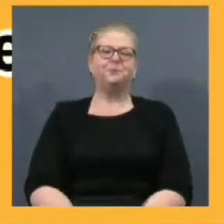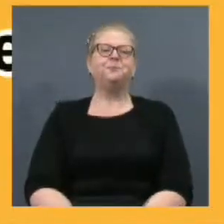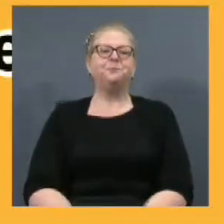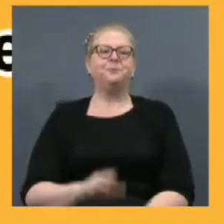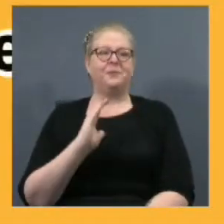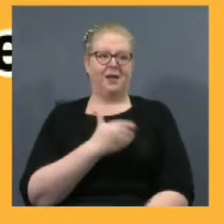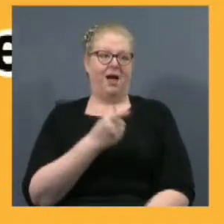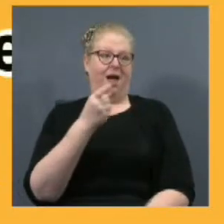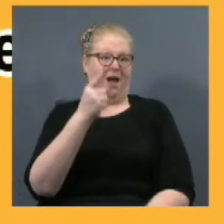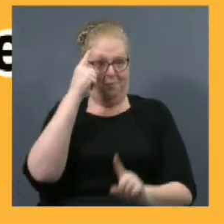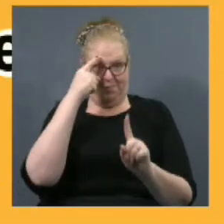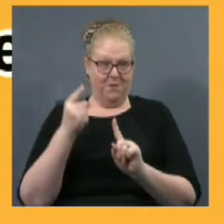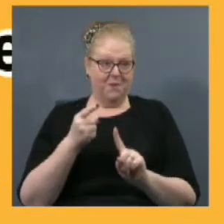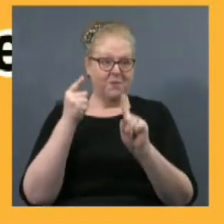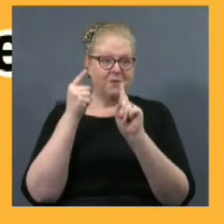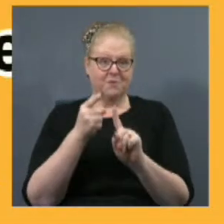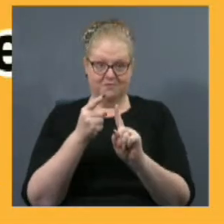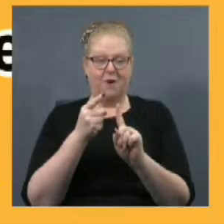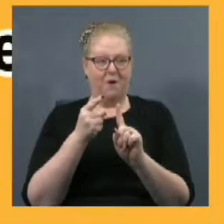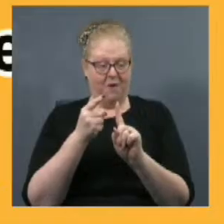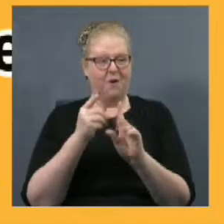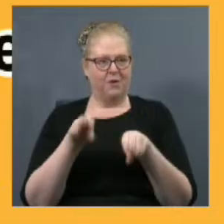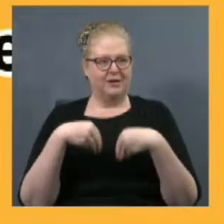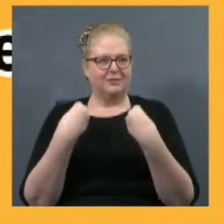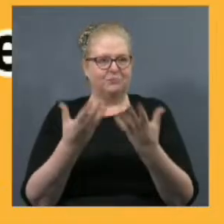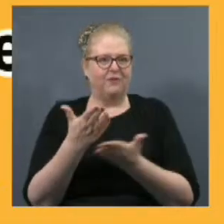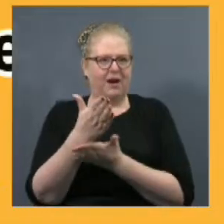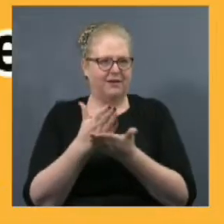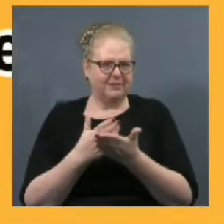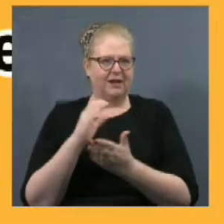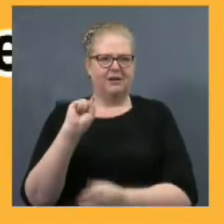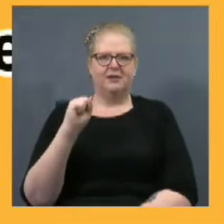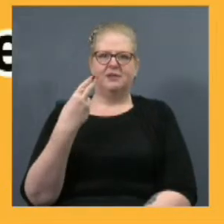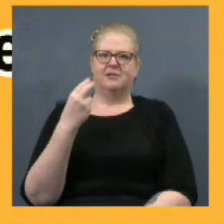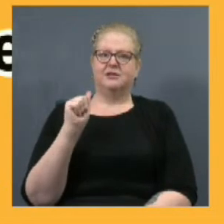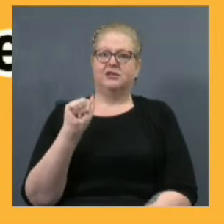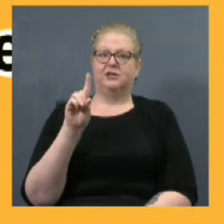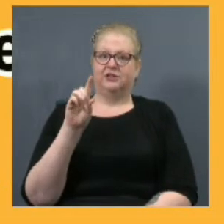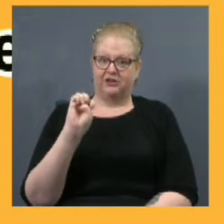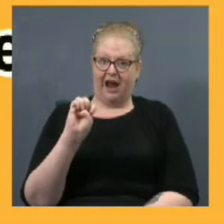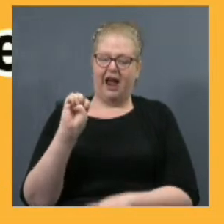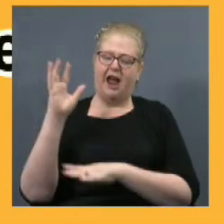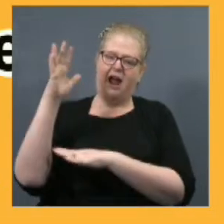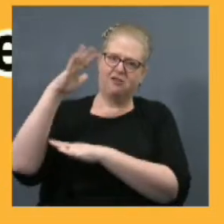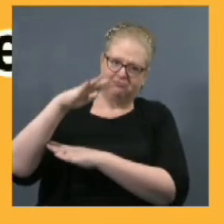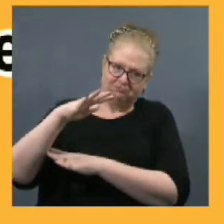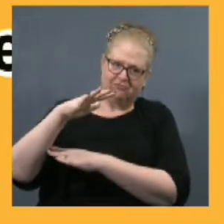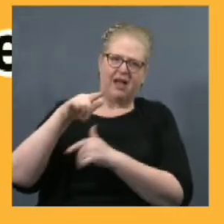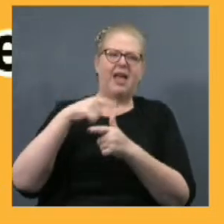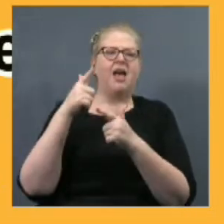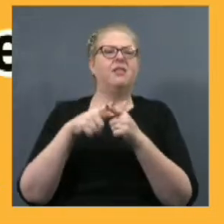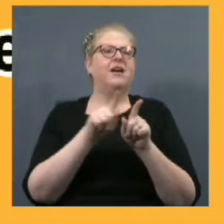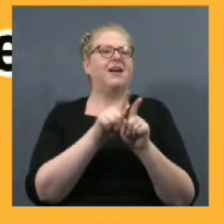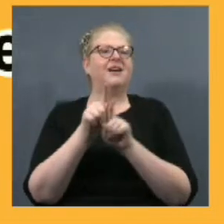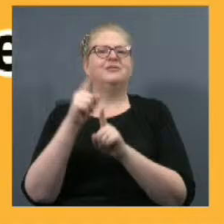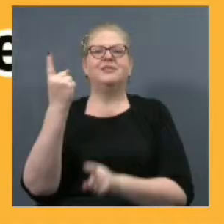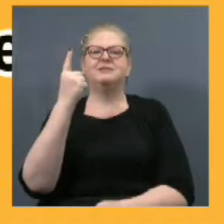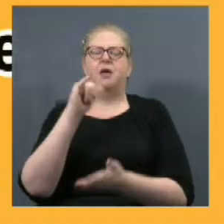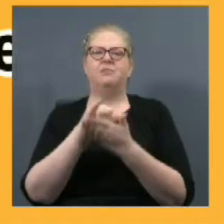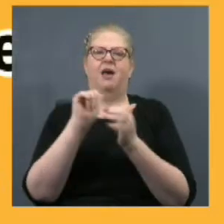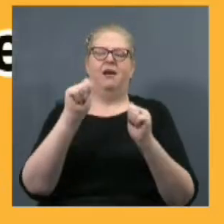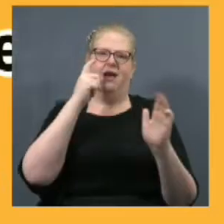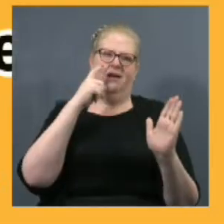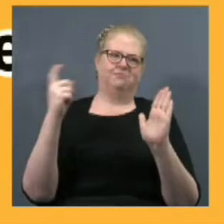our goal was to not only provide shade, but provide an iconic feature in the park that was